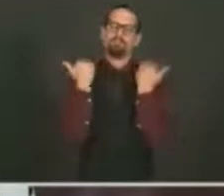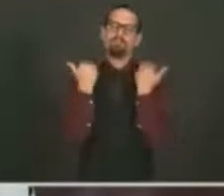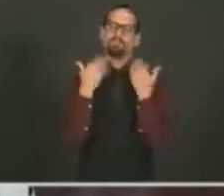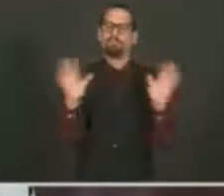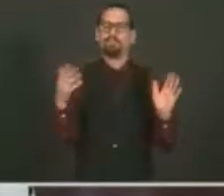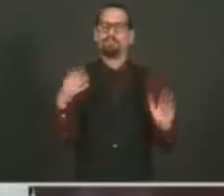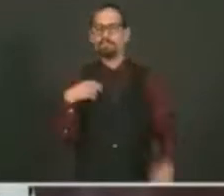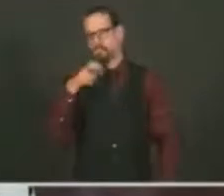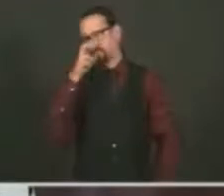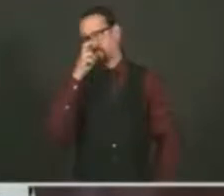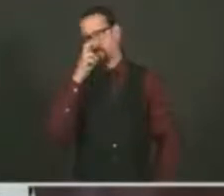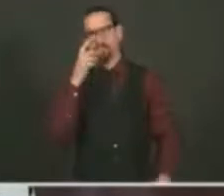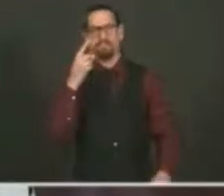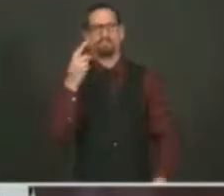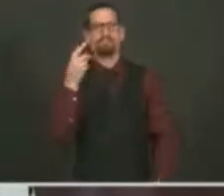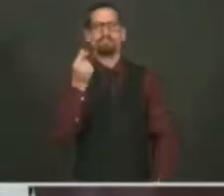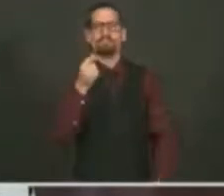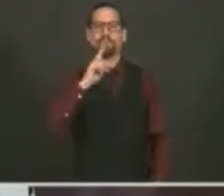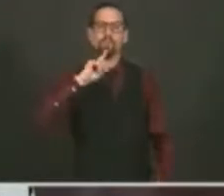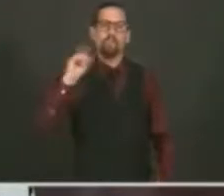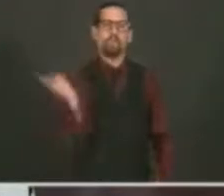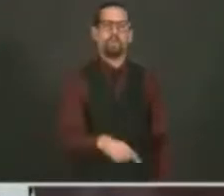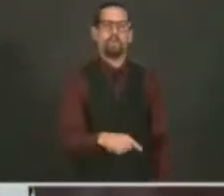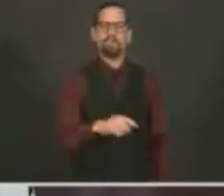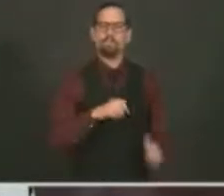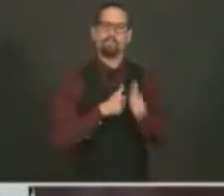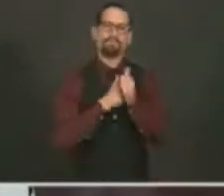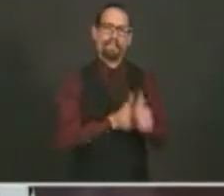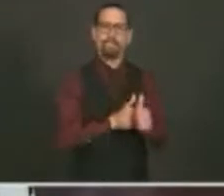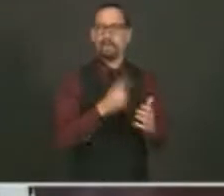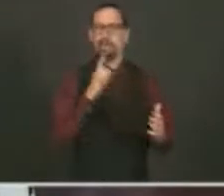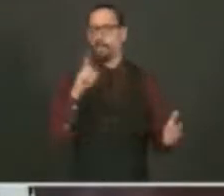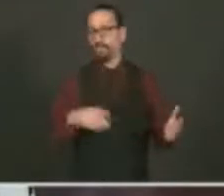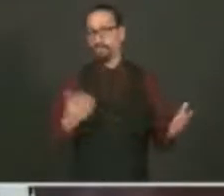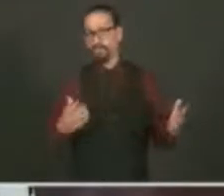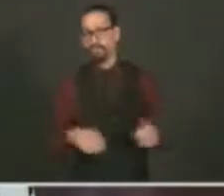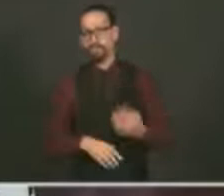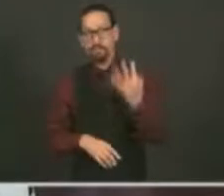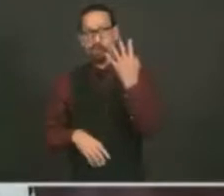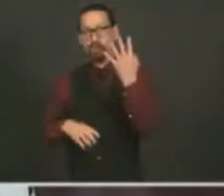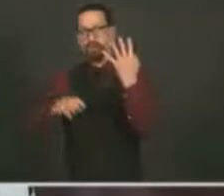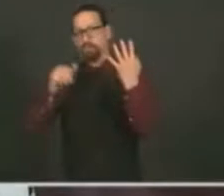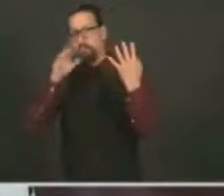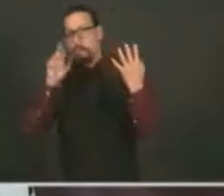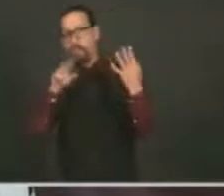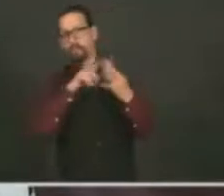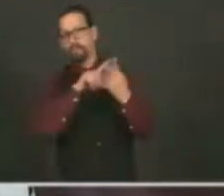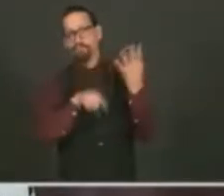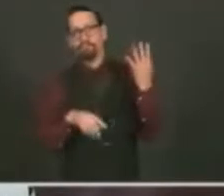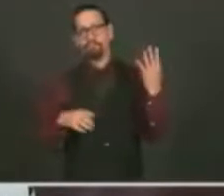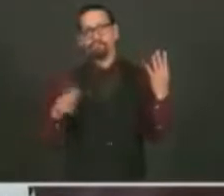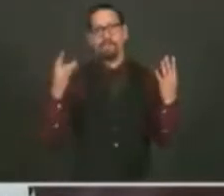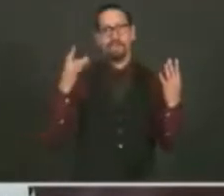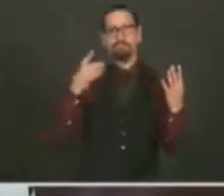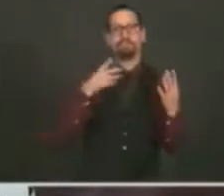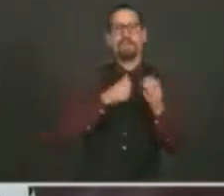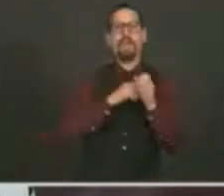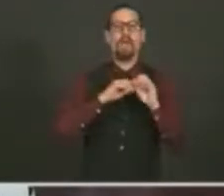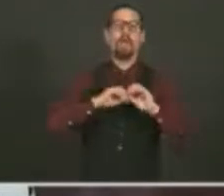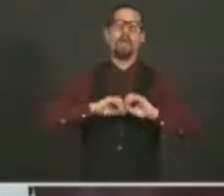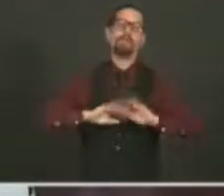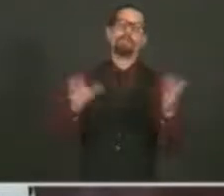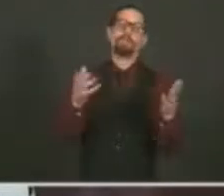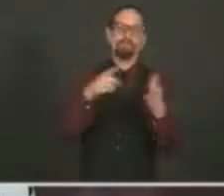immediate compliance orders to 4 bars because they were blatantly disregarding the Rhode Island's